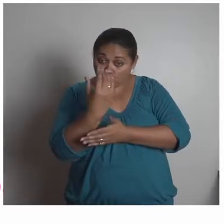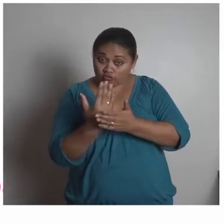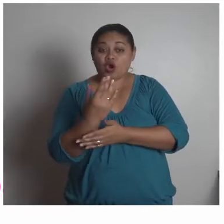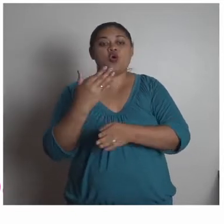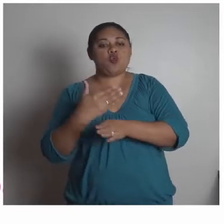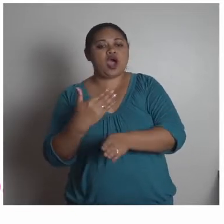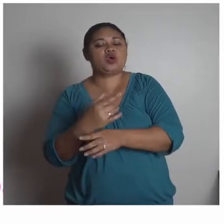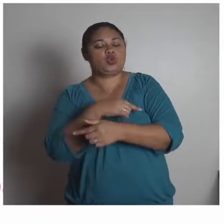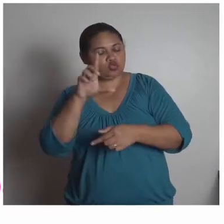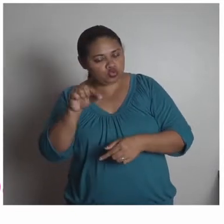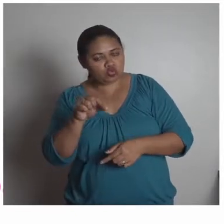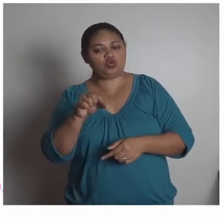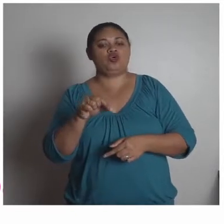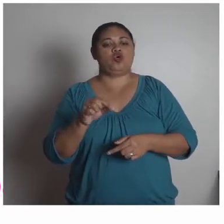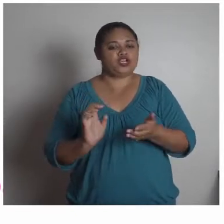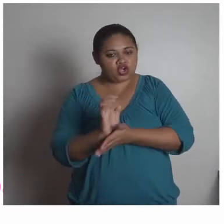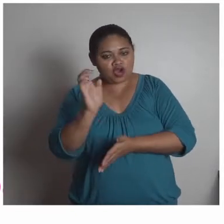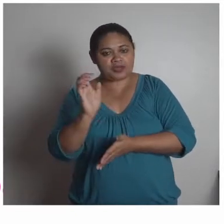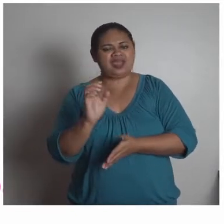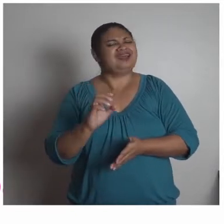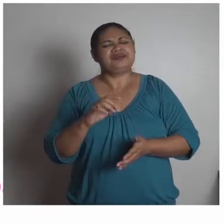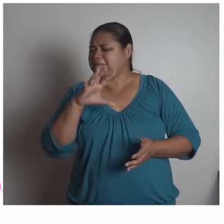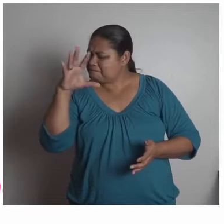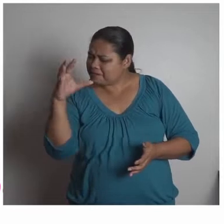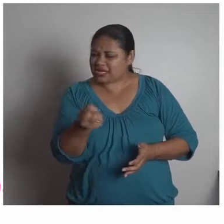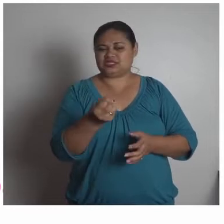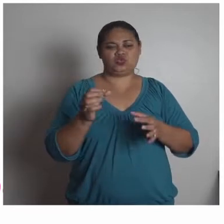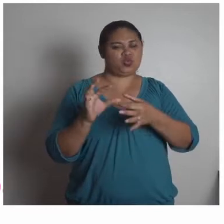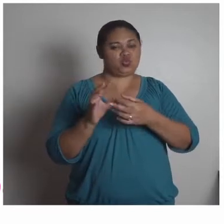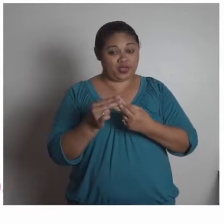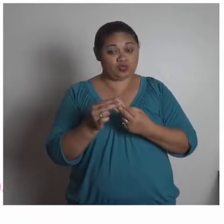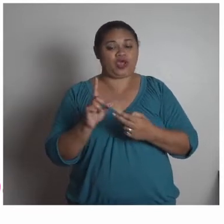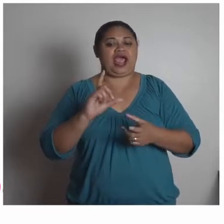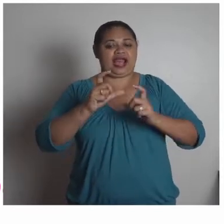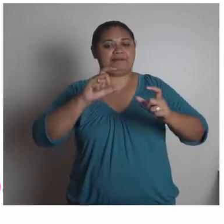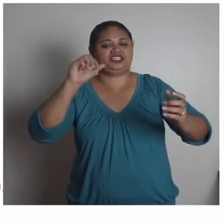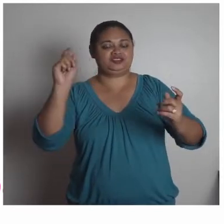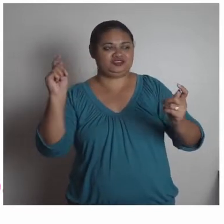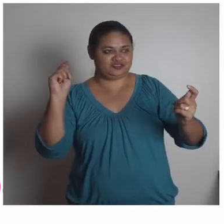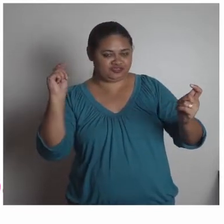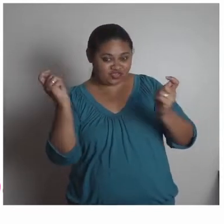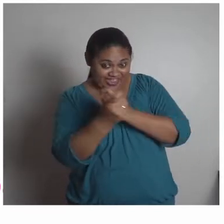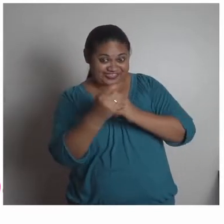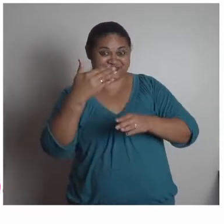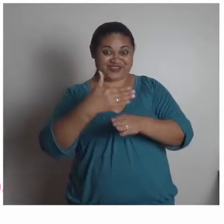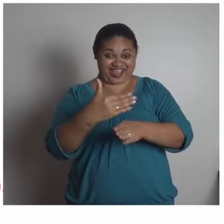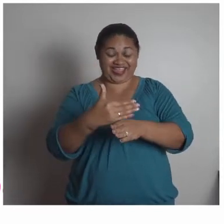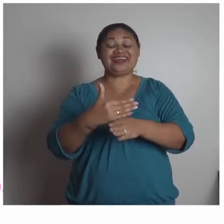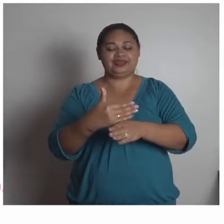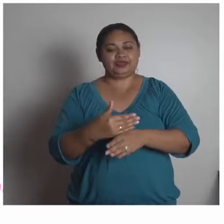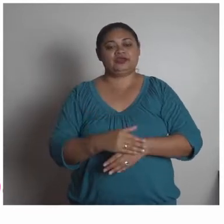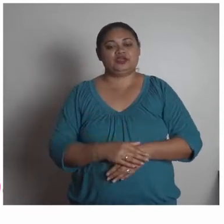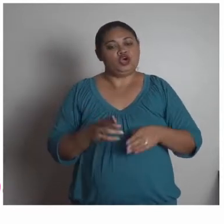work with the work that we're doing on ecological and climate justice. So economics work has to be with climate